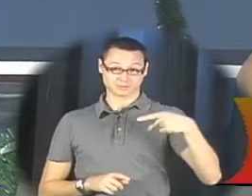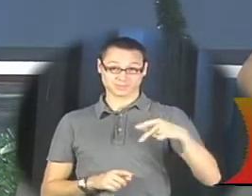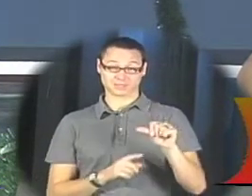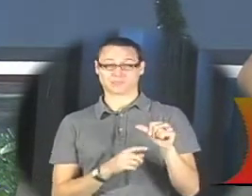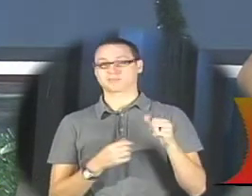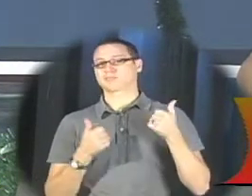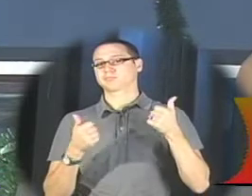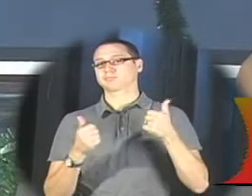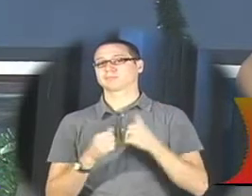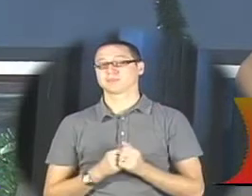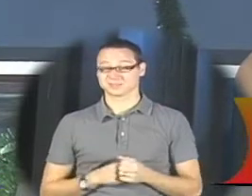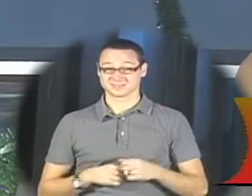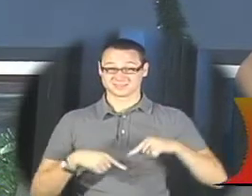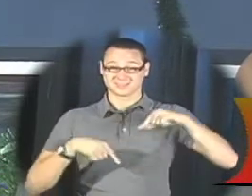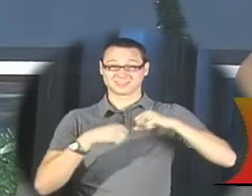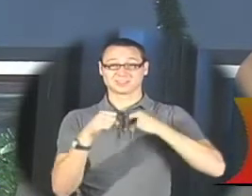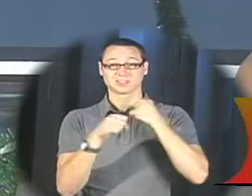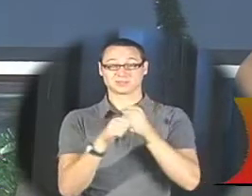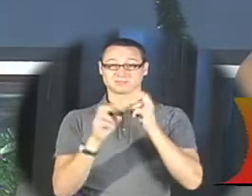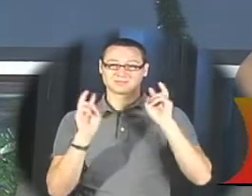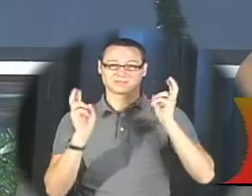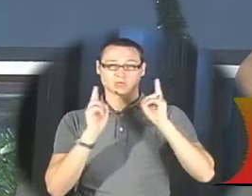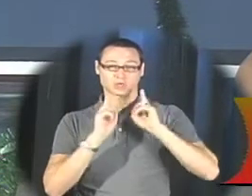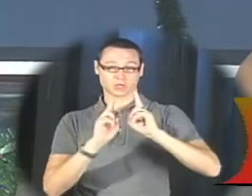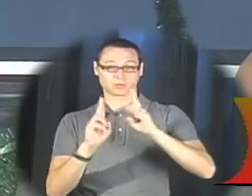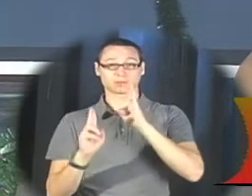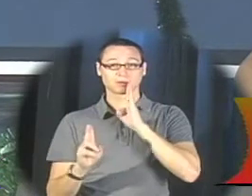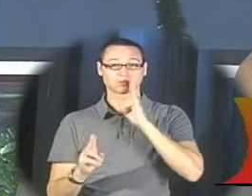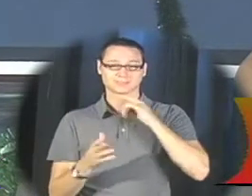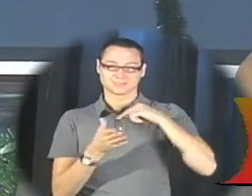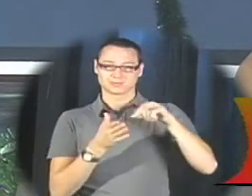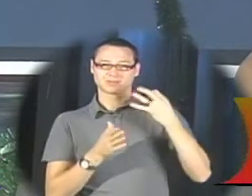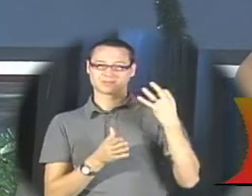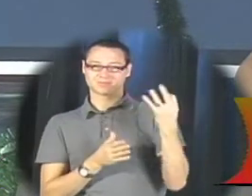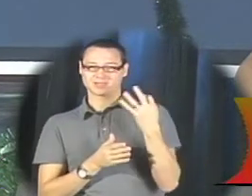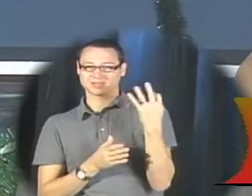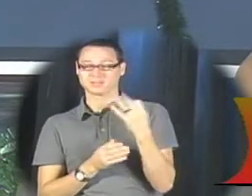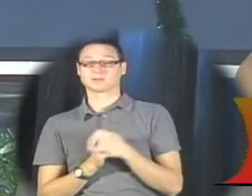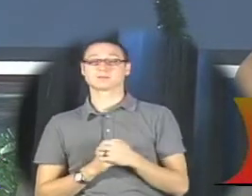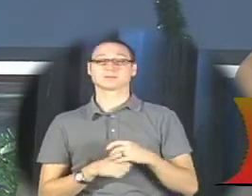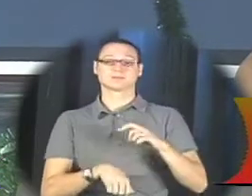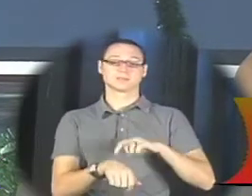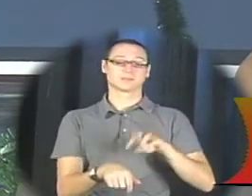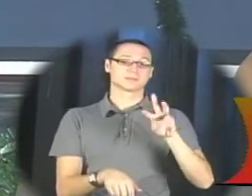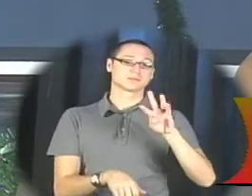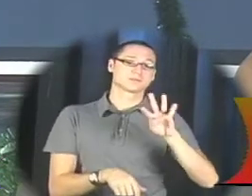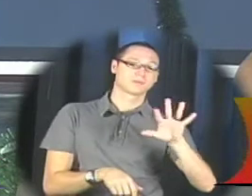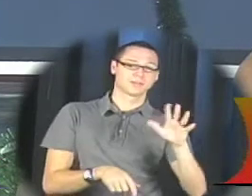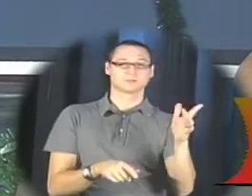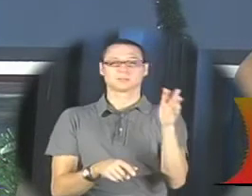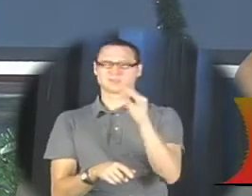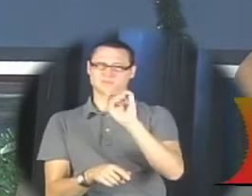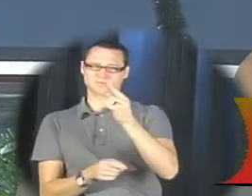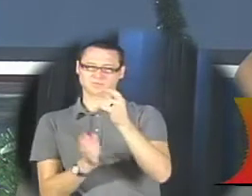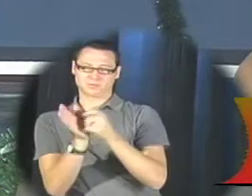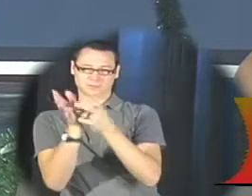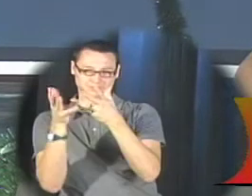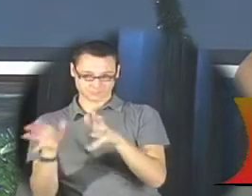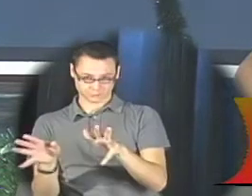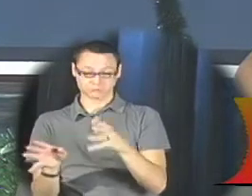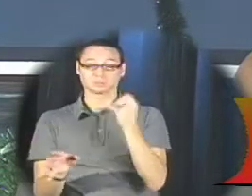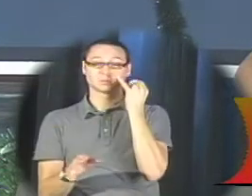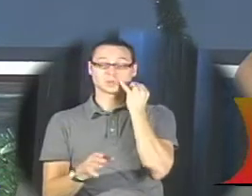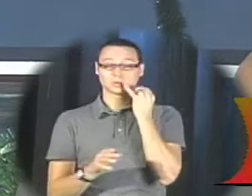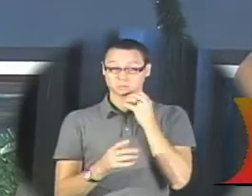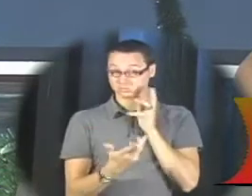This year's honors breakfast is being held Friday, December 14th, from 6.45 a.m. till the end of first period. If you qualify, your fourth